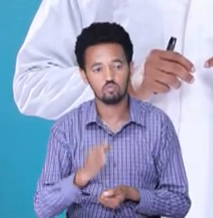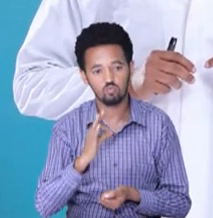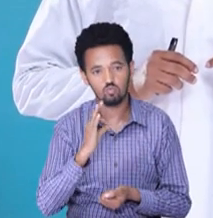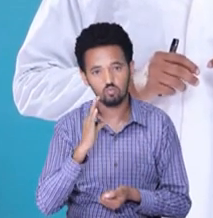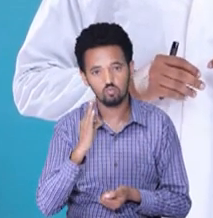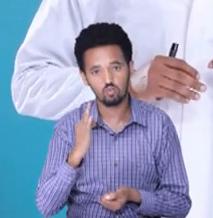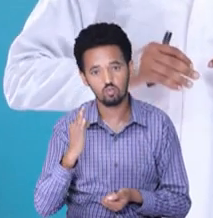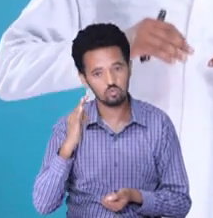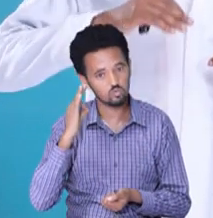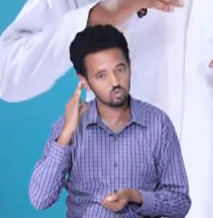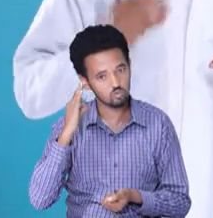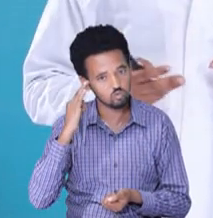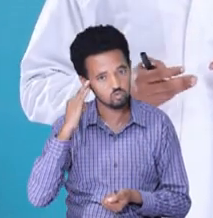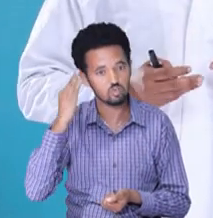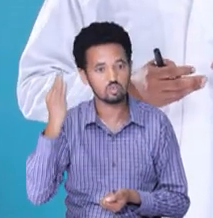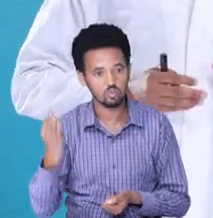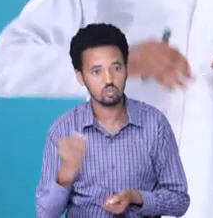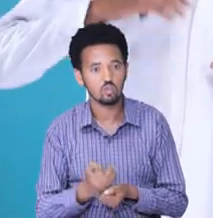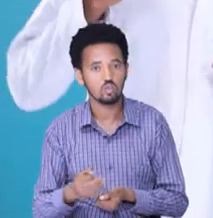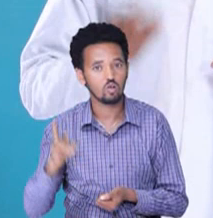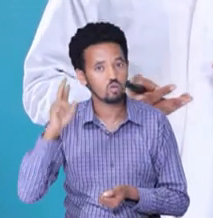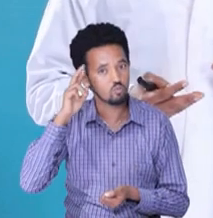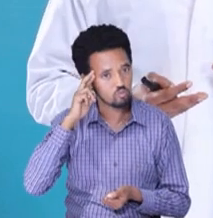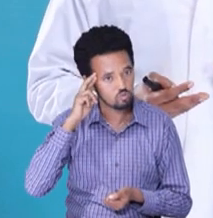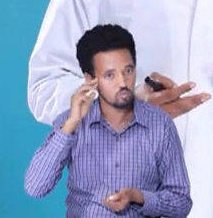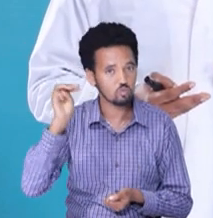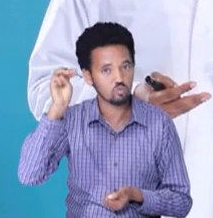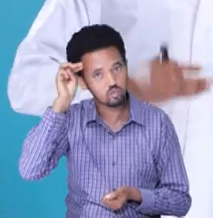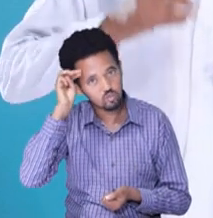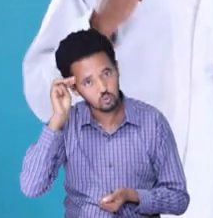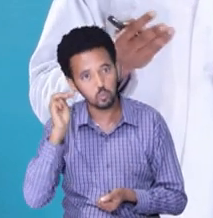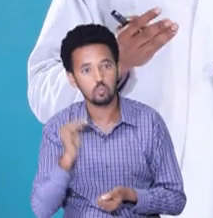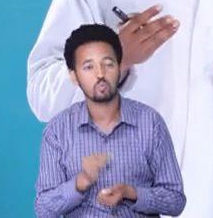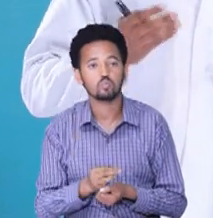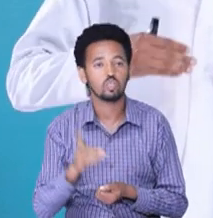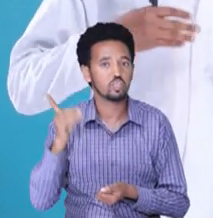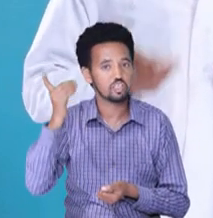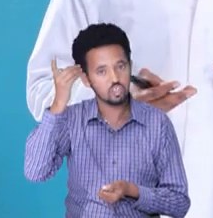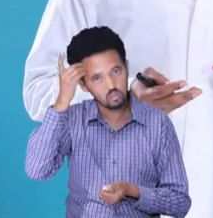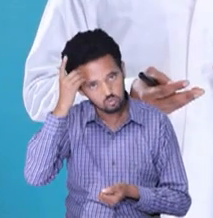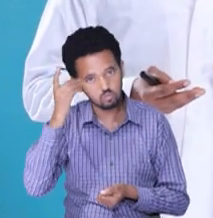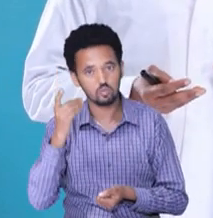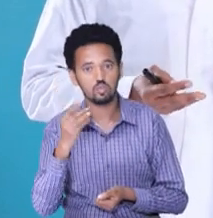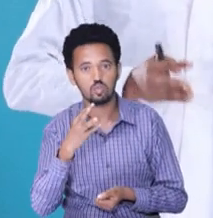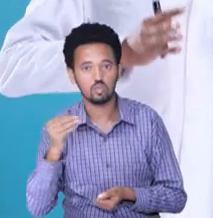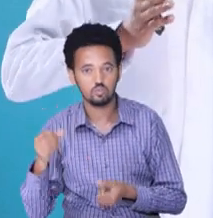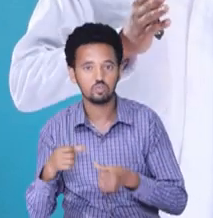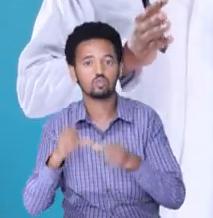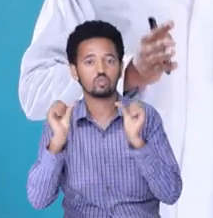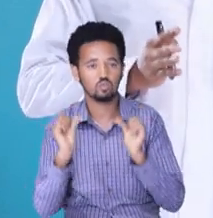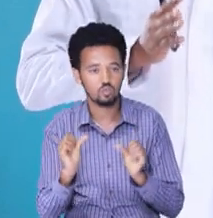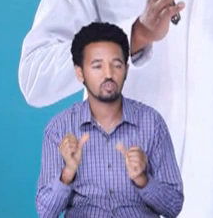For example, Rousseau, Montesquieu, Diderot, and so on.